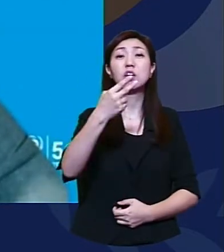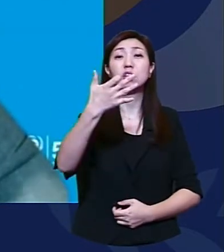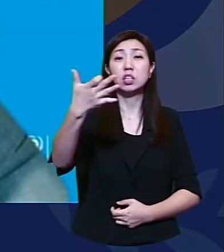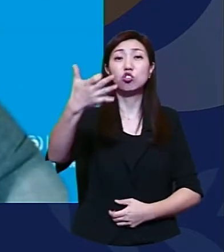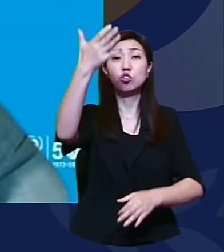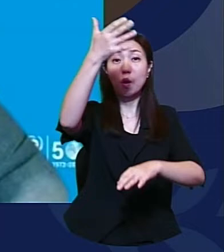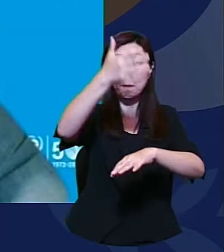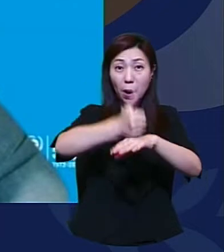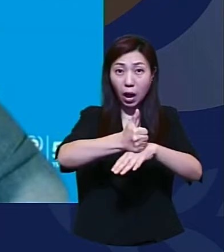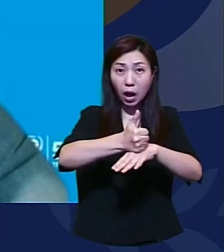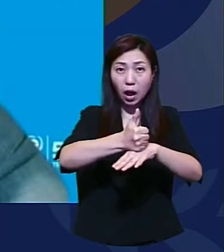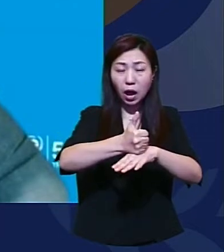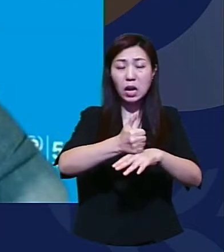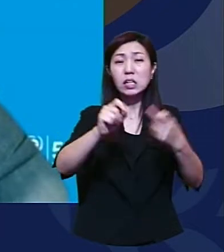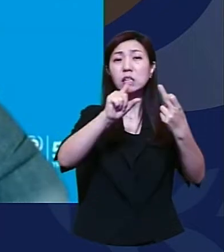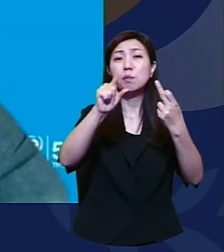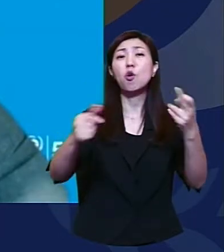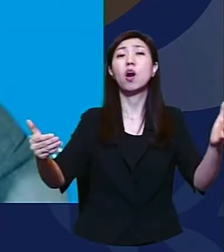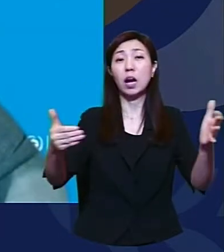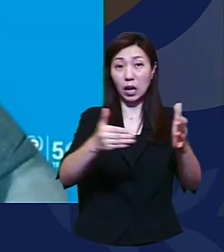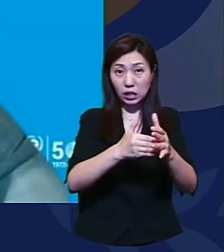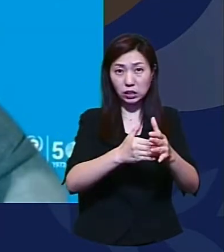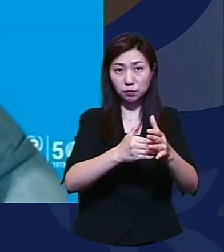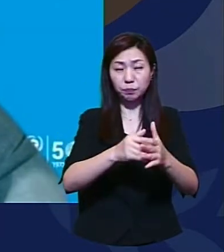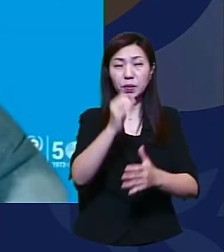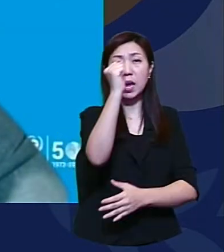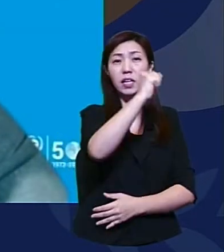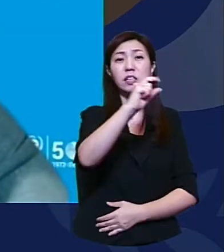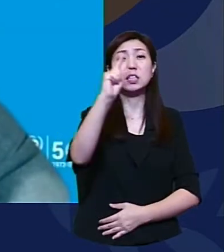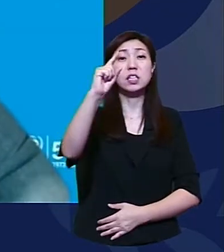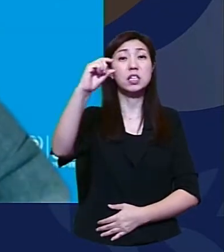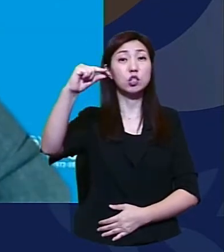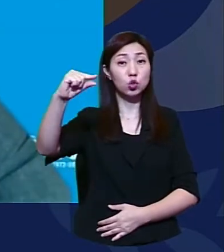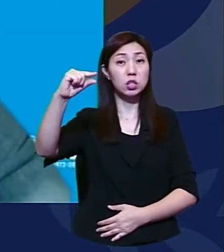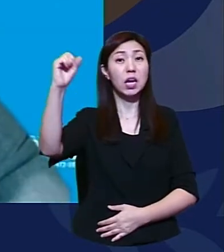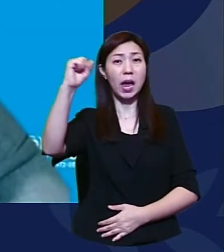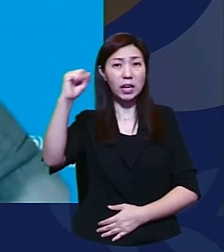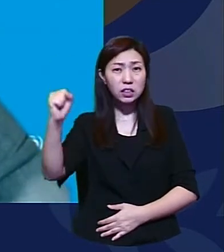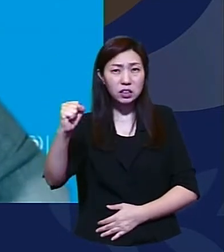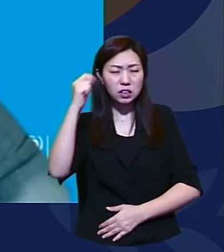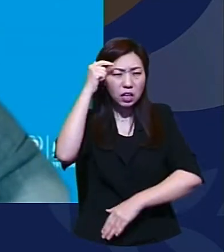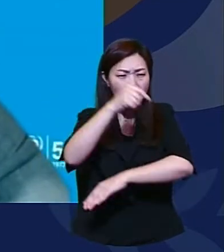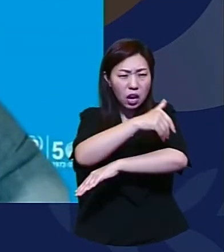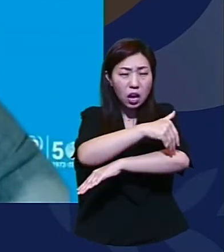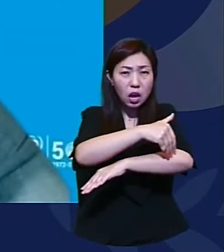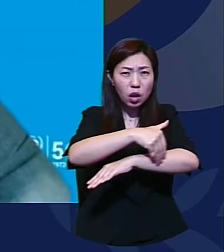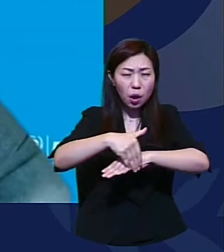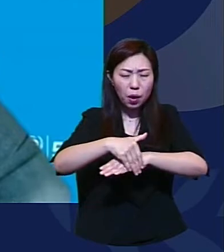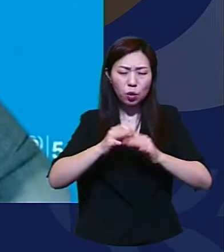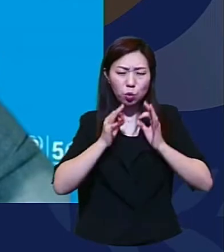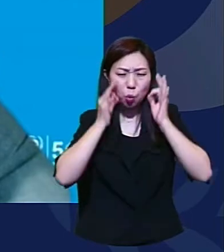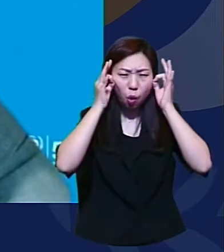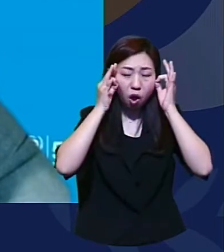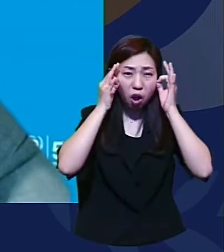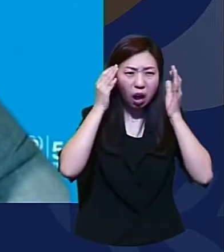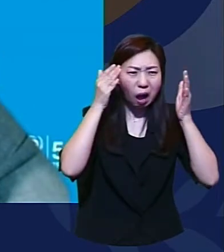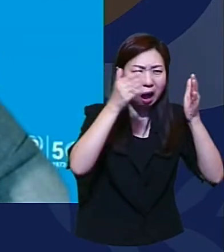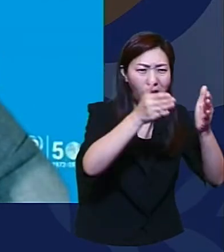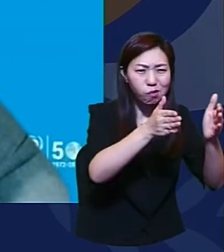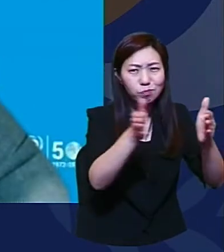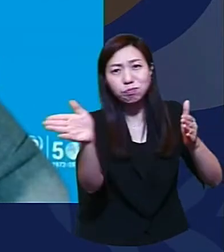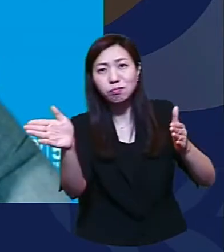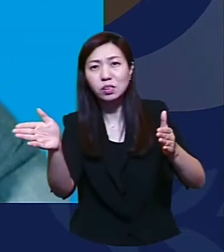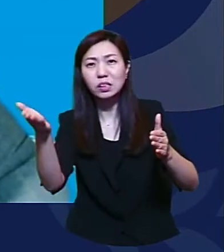to achieve the SDGs were already off track. Then COVID-19 struck, plunging the world into